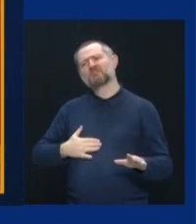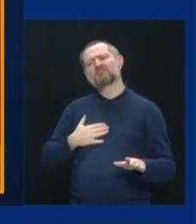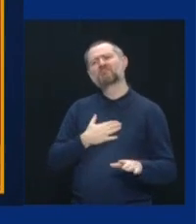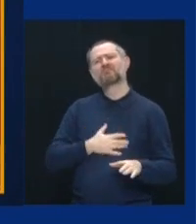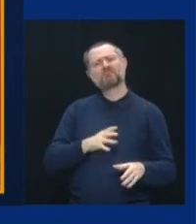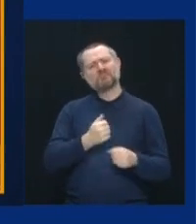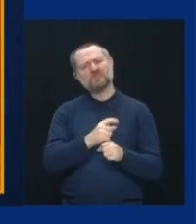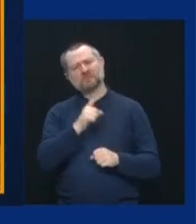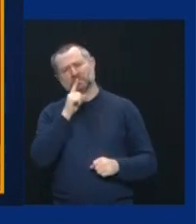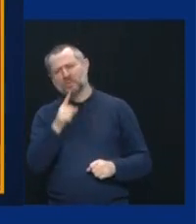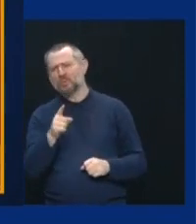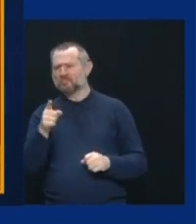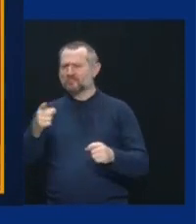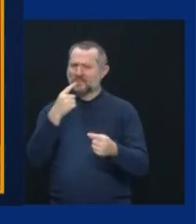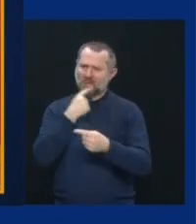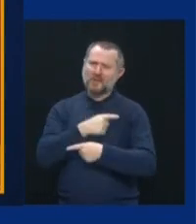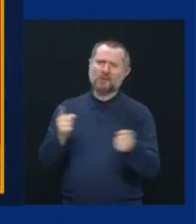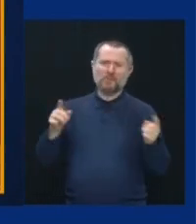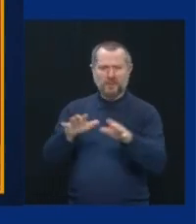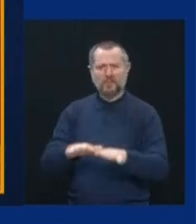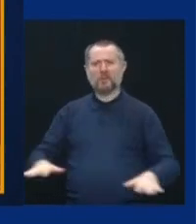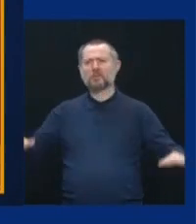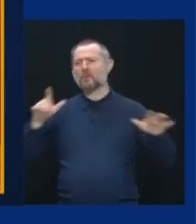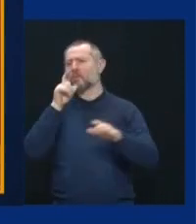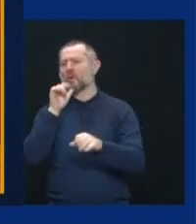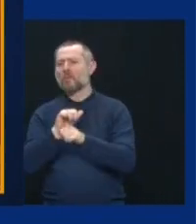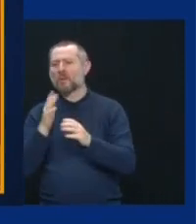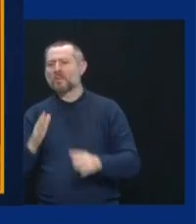to everyone, to all the workers,